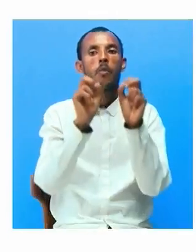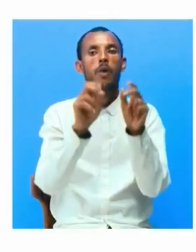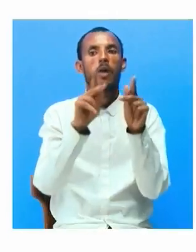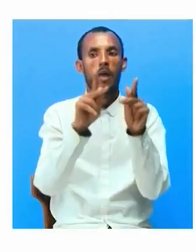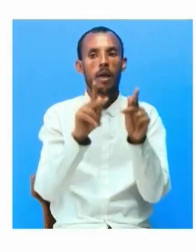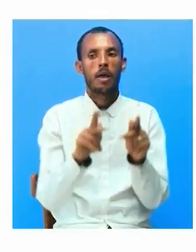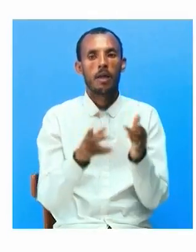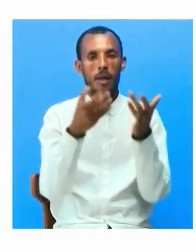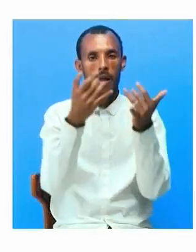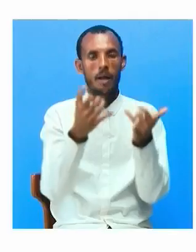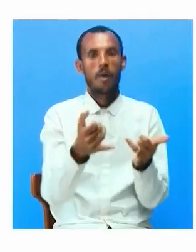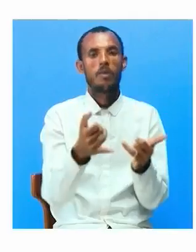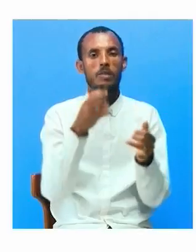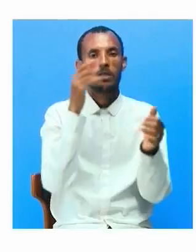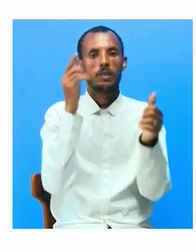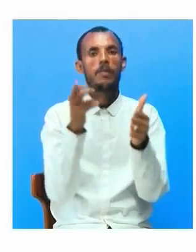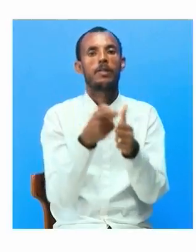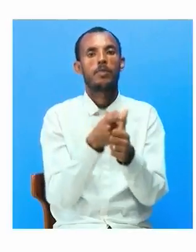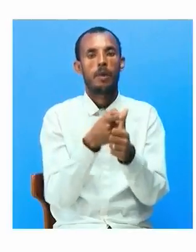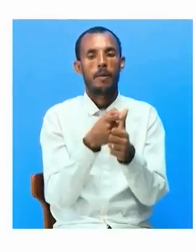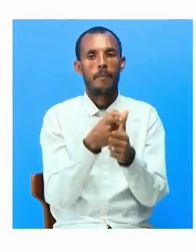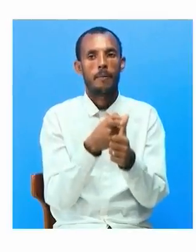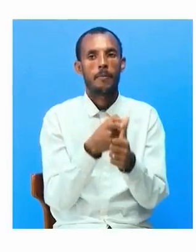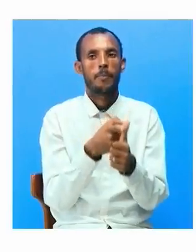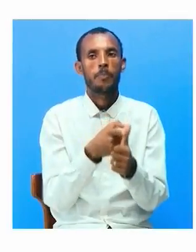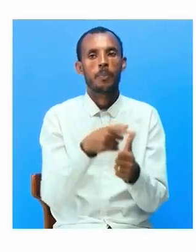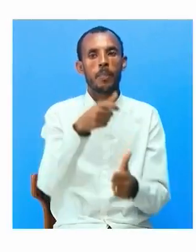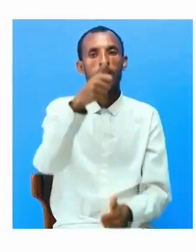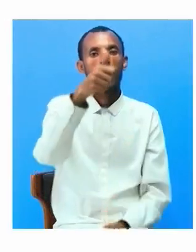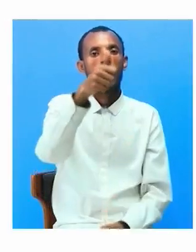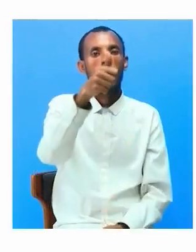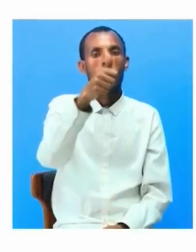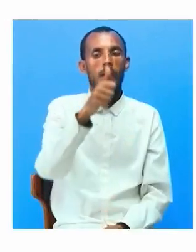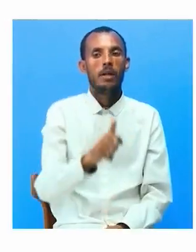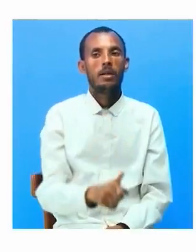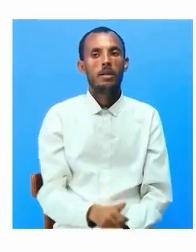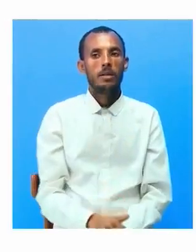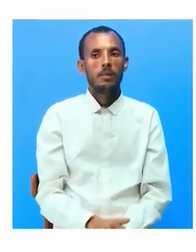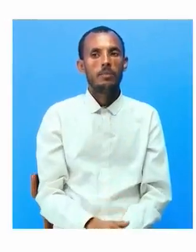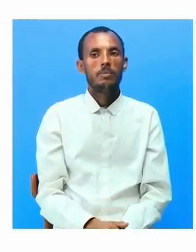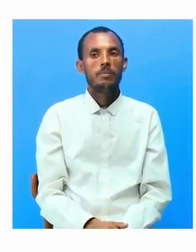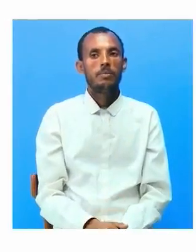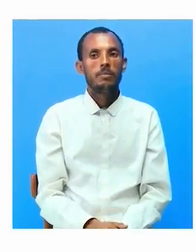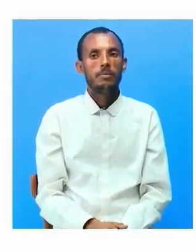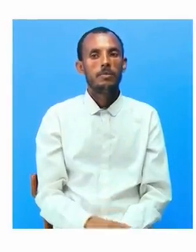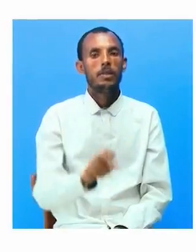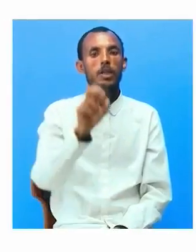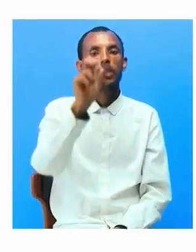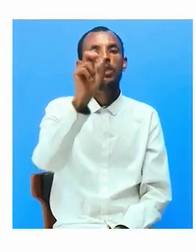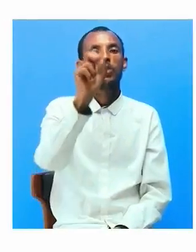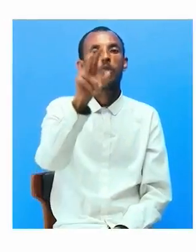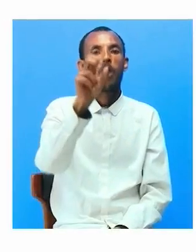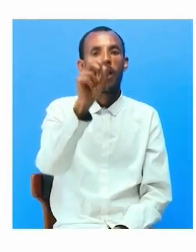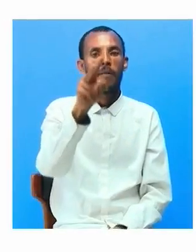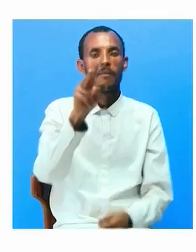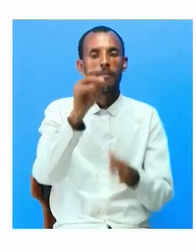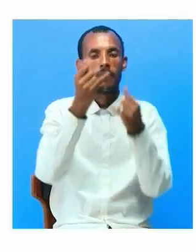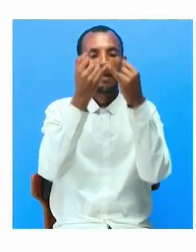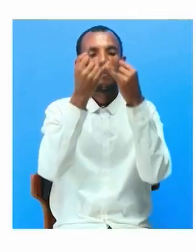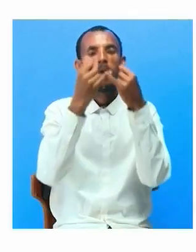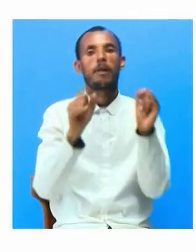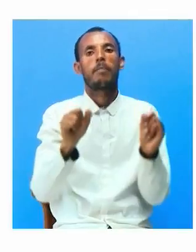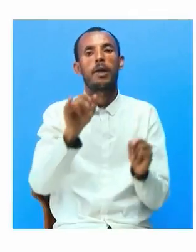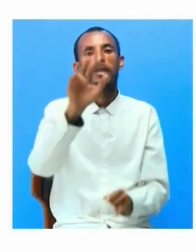Okay, now the first one, let's see this. 12 divided